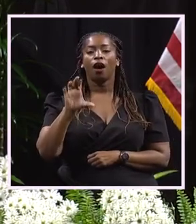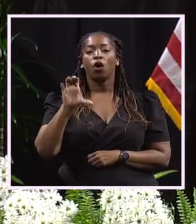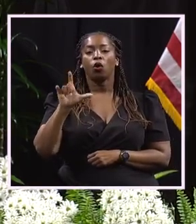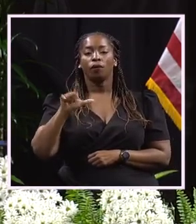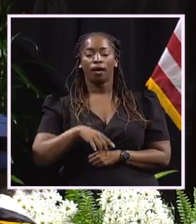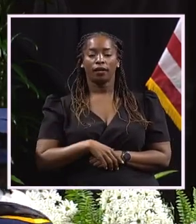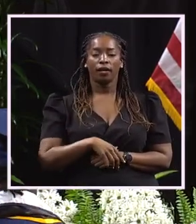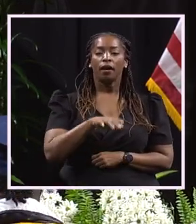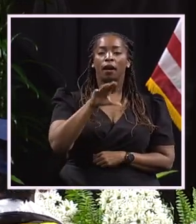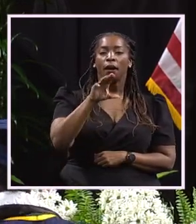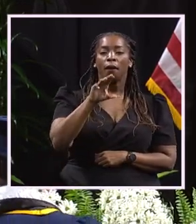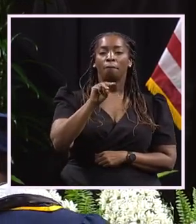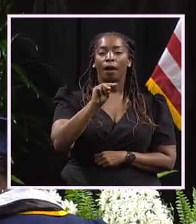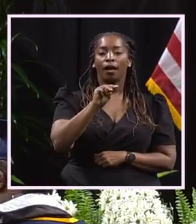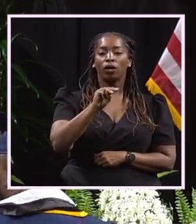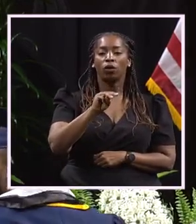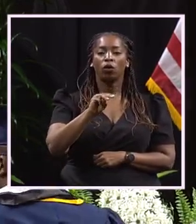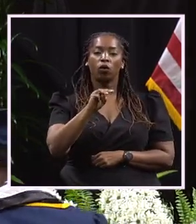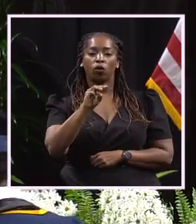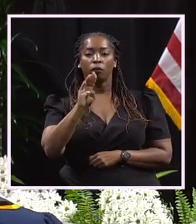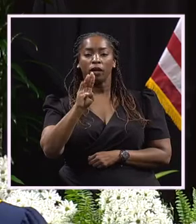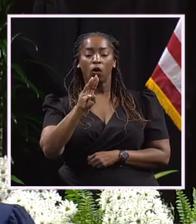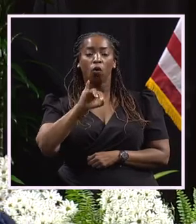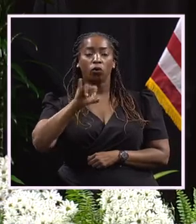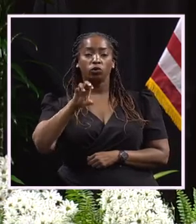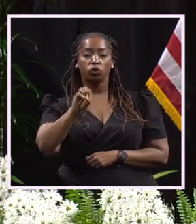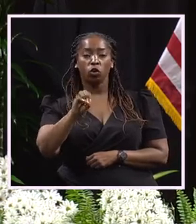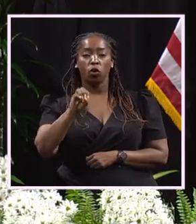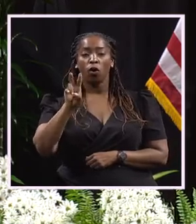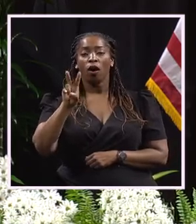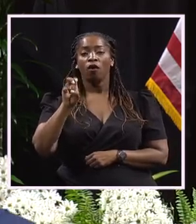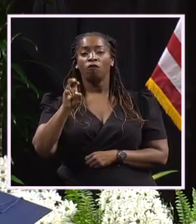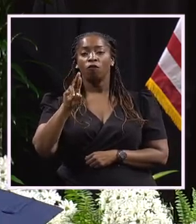Michael Leo Joe Barbosa, Master of Science.